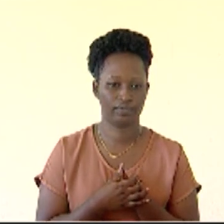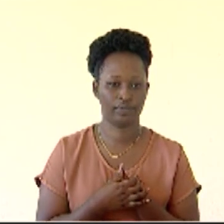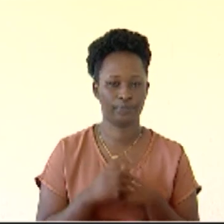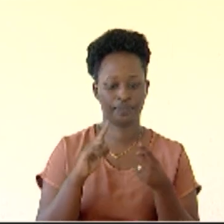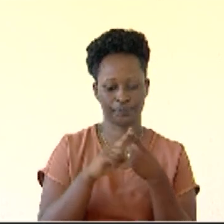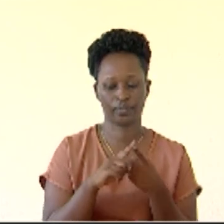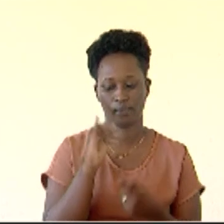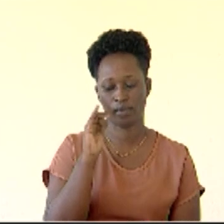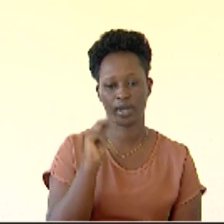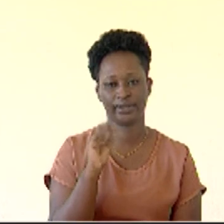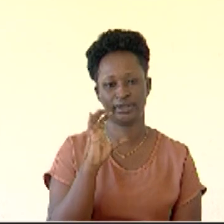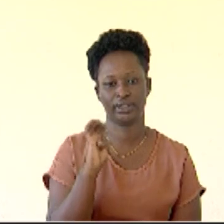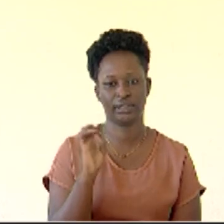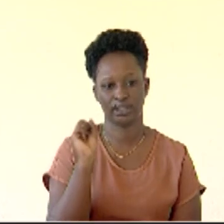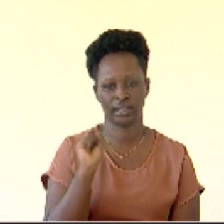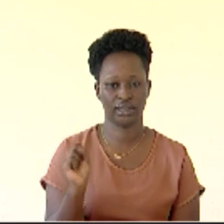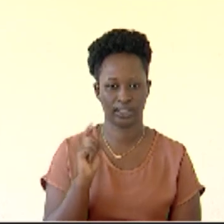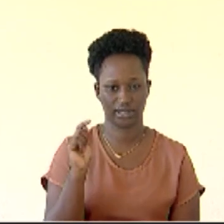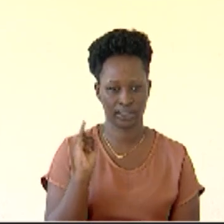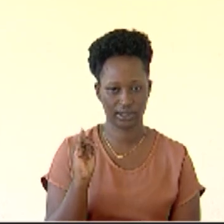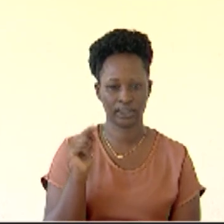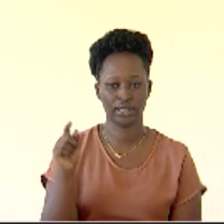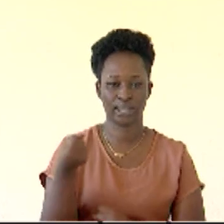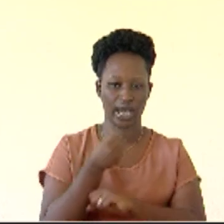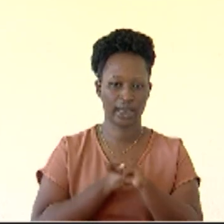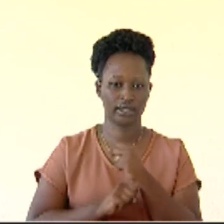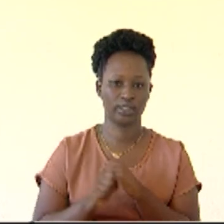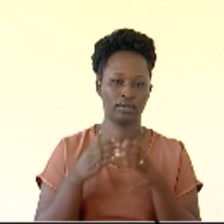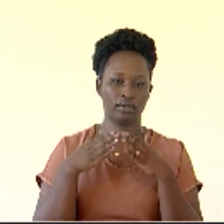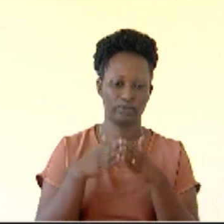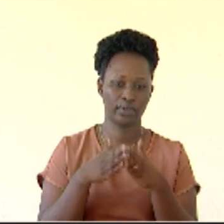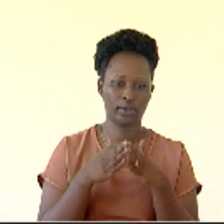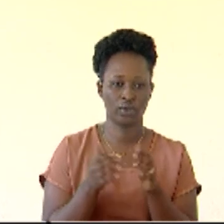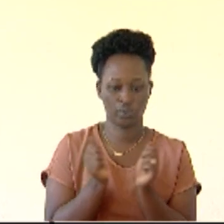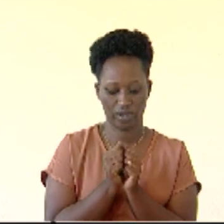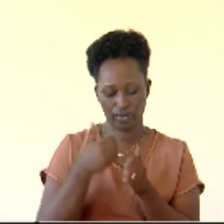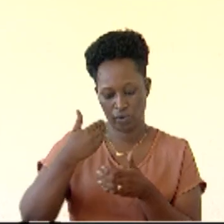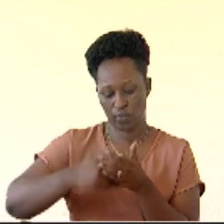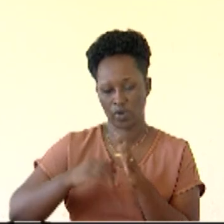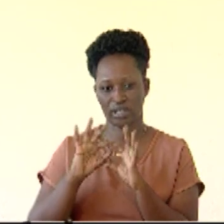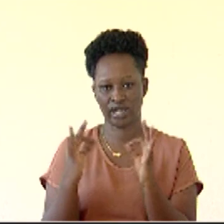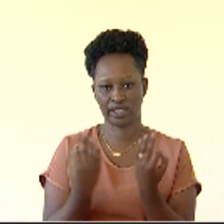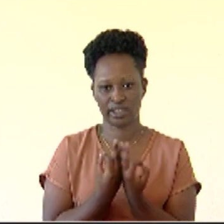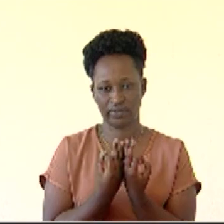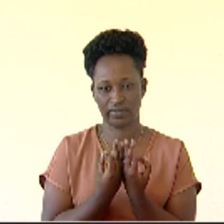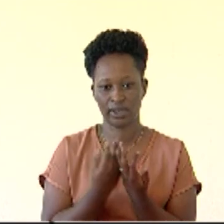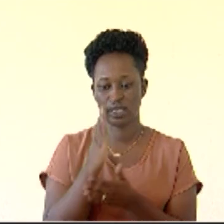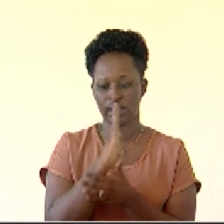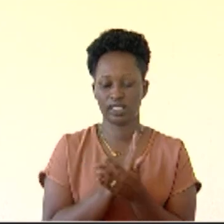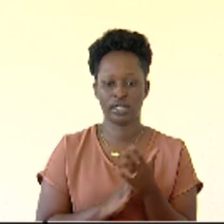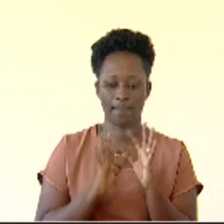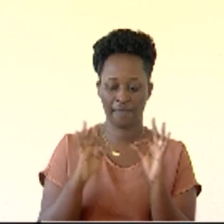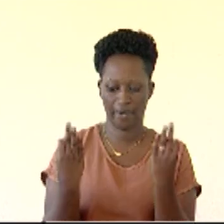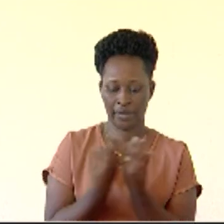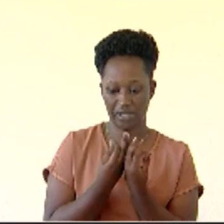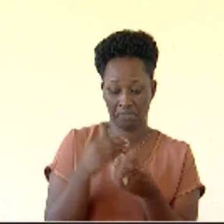Incest. I talked about exogamy. This is the act of having sex with a close relative. Some of their family cycles, you get married,